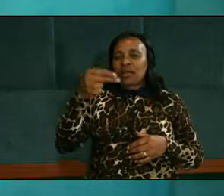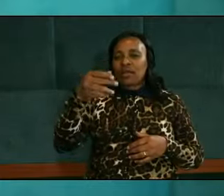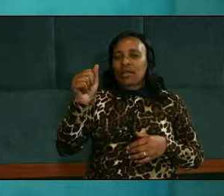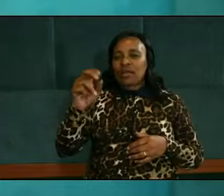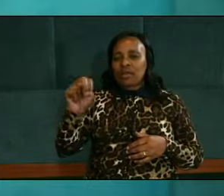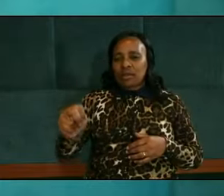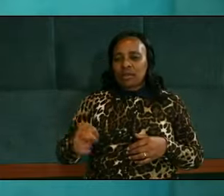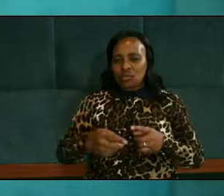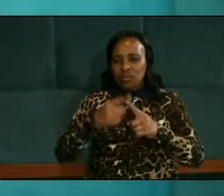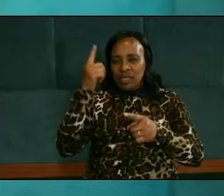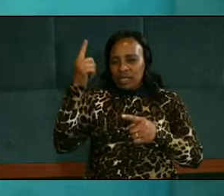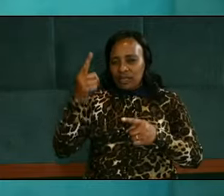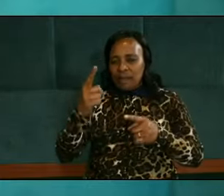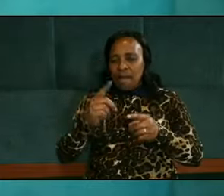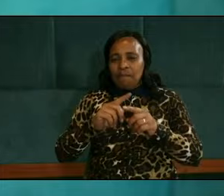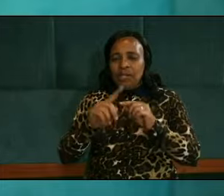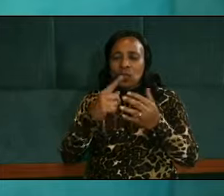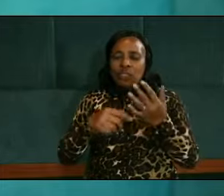what happened is that